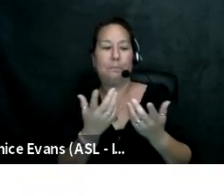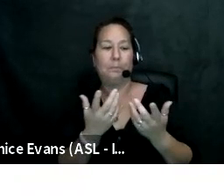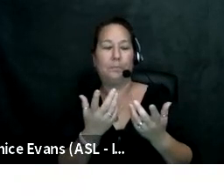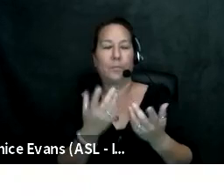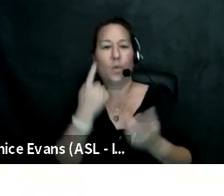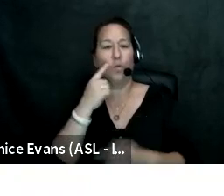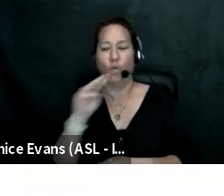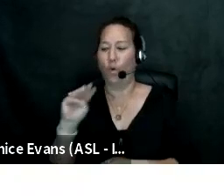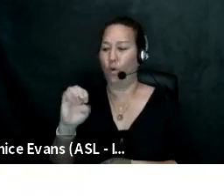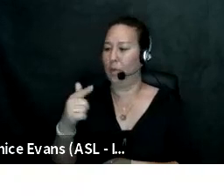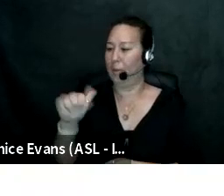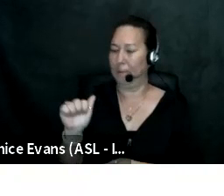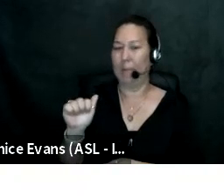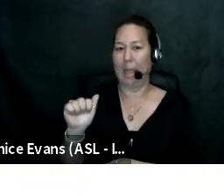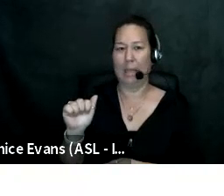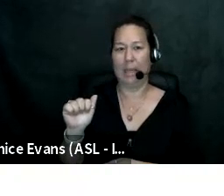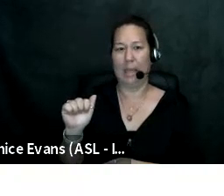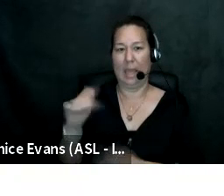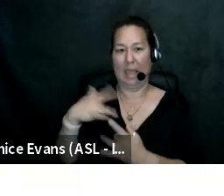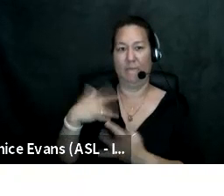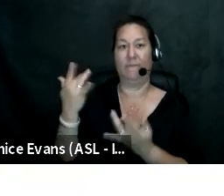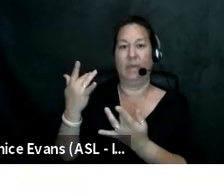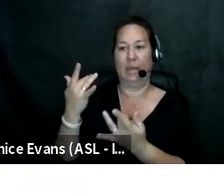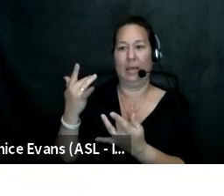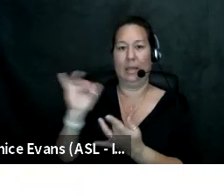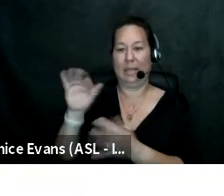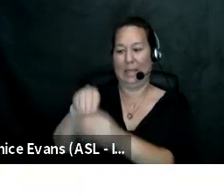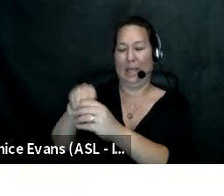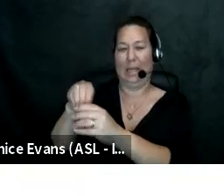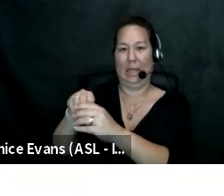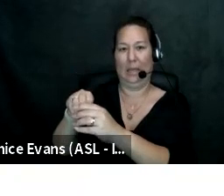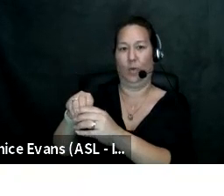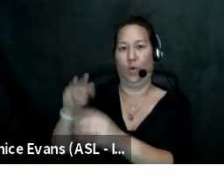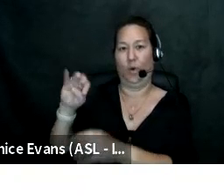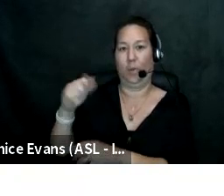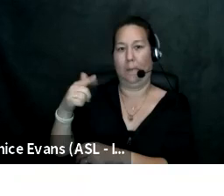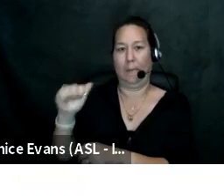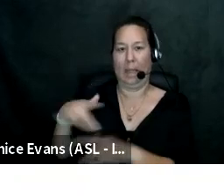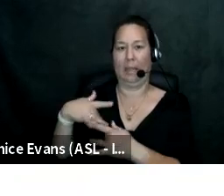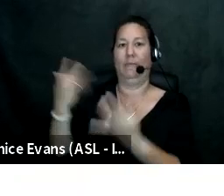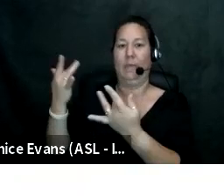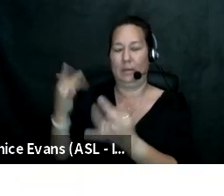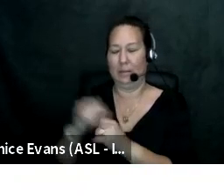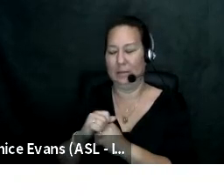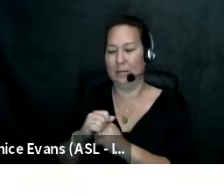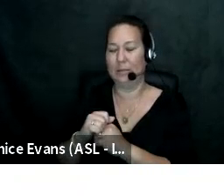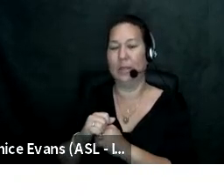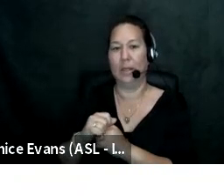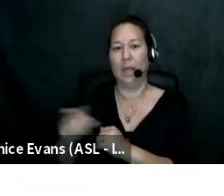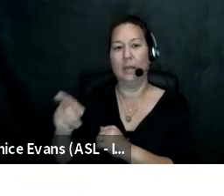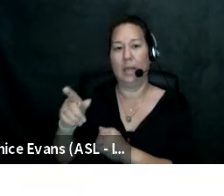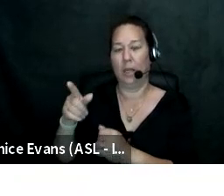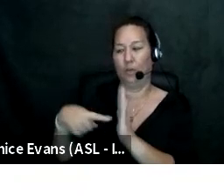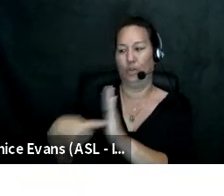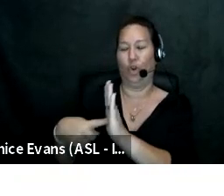mega events, indoor events where the state has required either evidence of vaccination or evidence of testing.